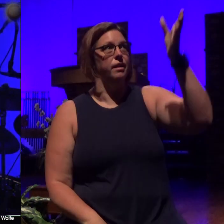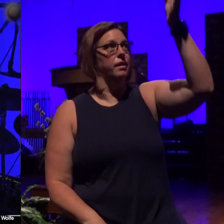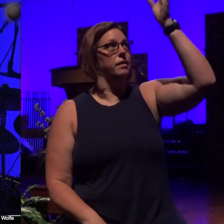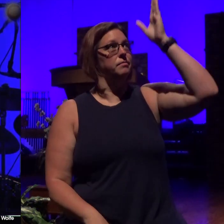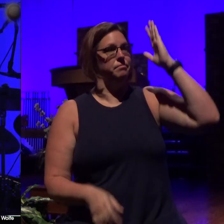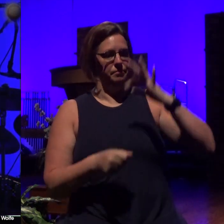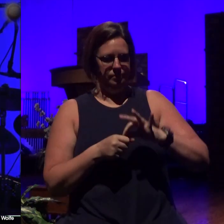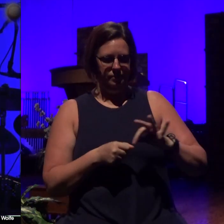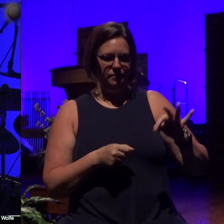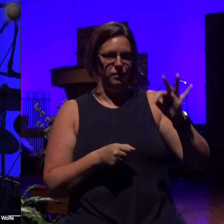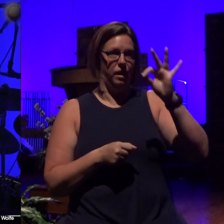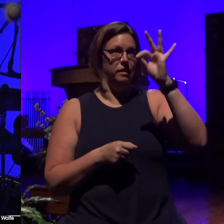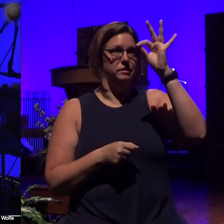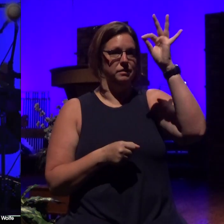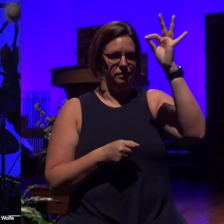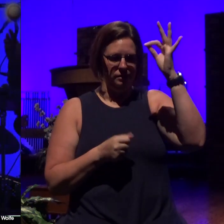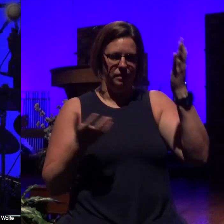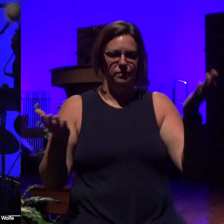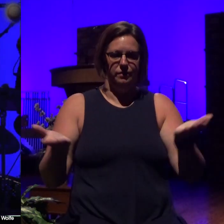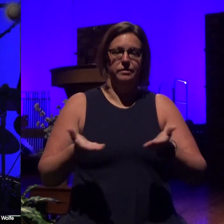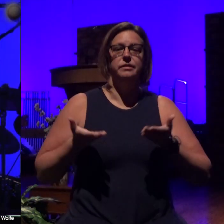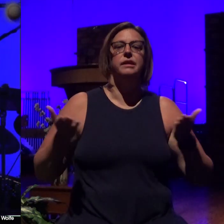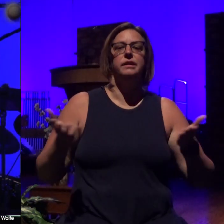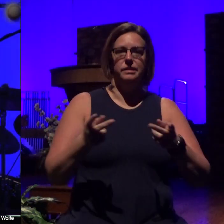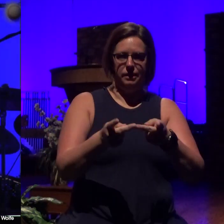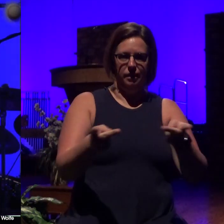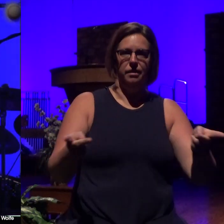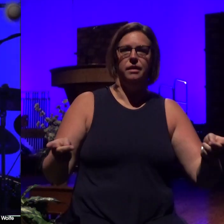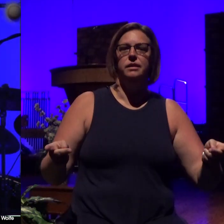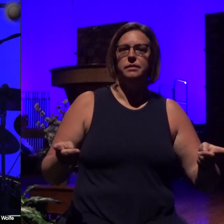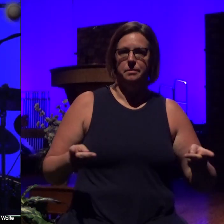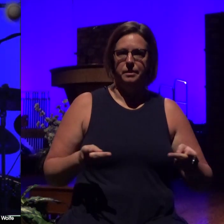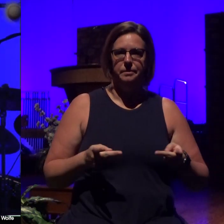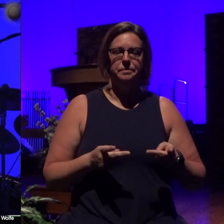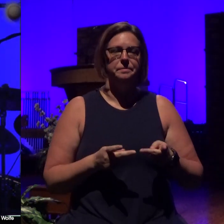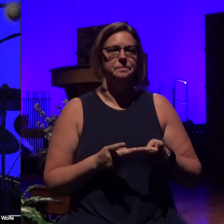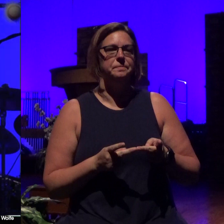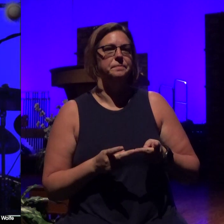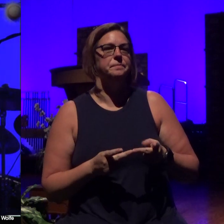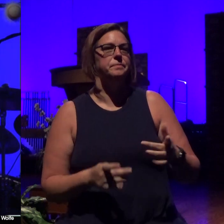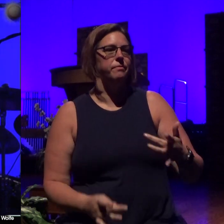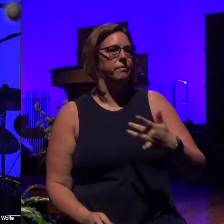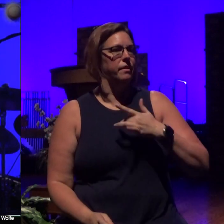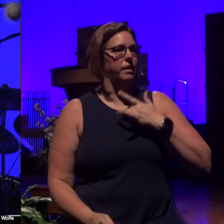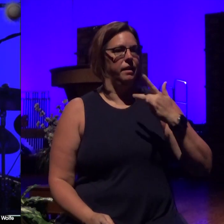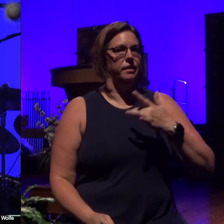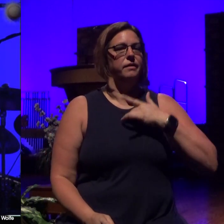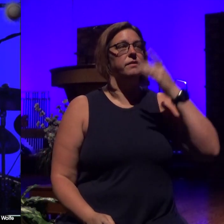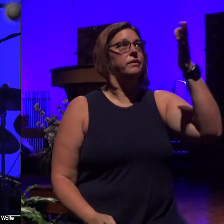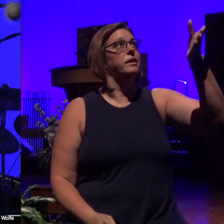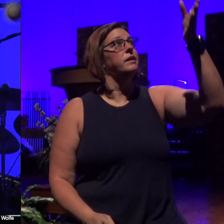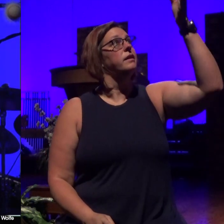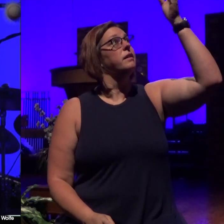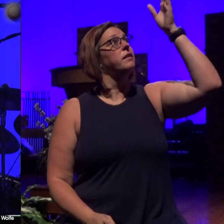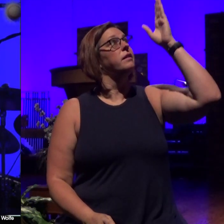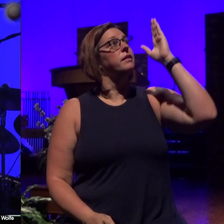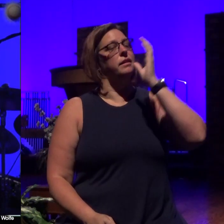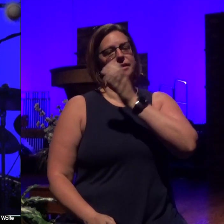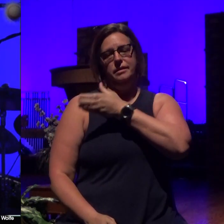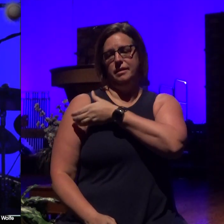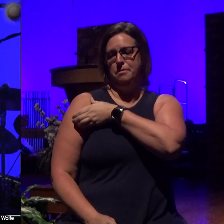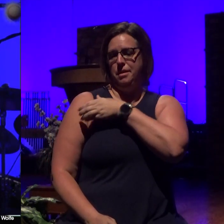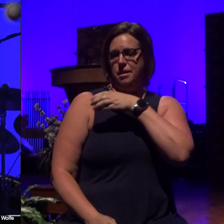Surely the presence of God is in this place. I can feel